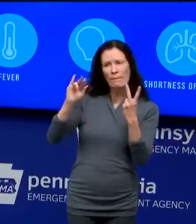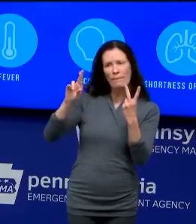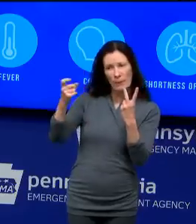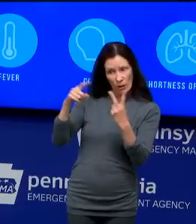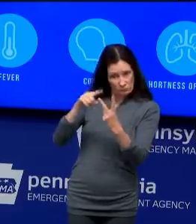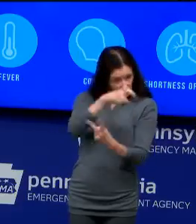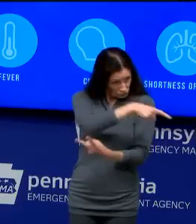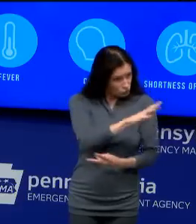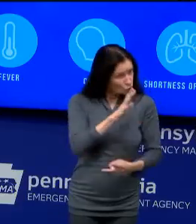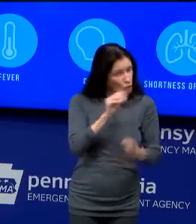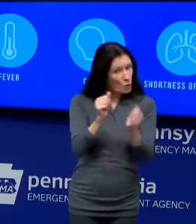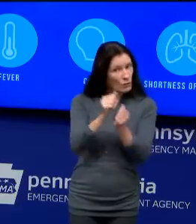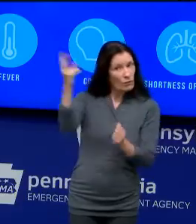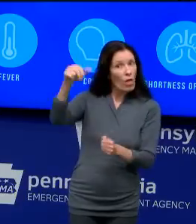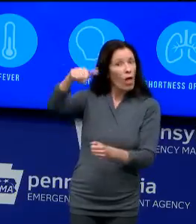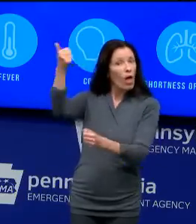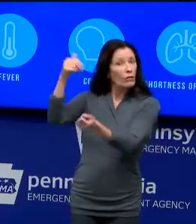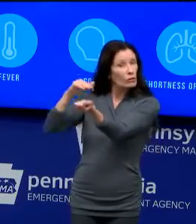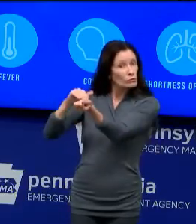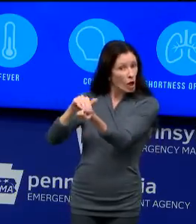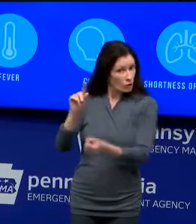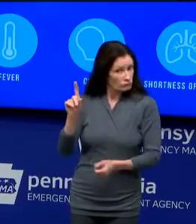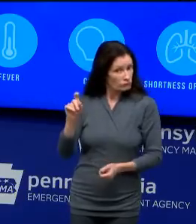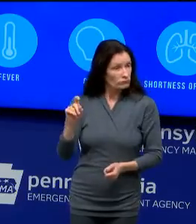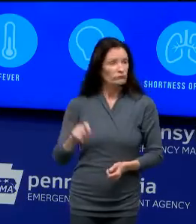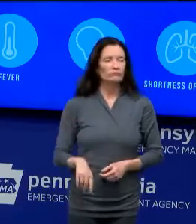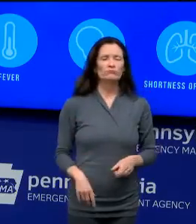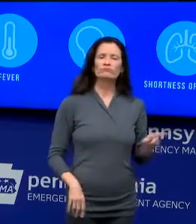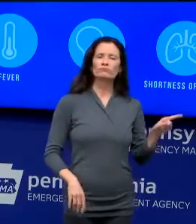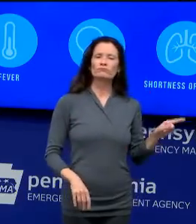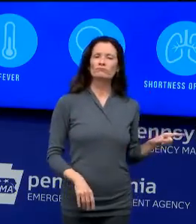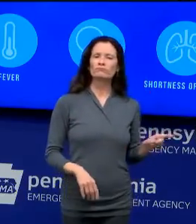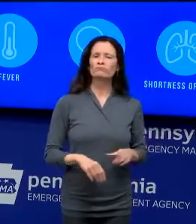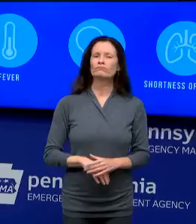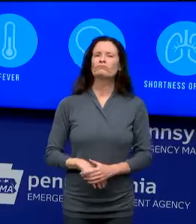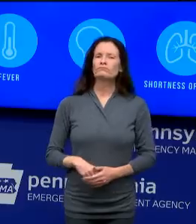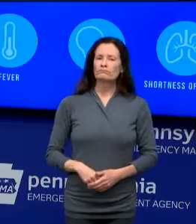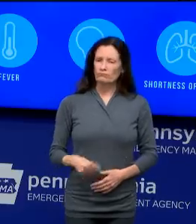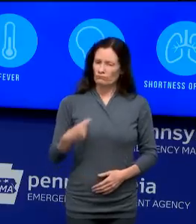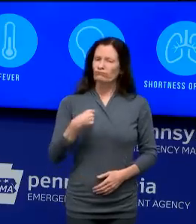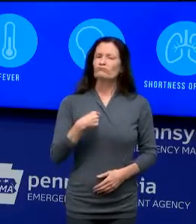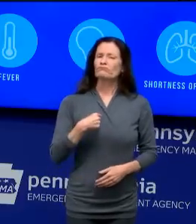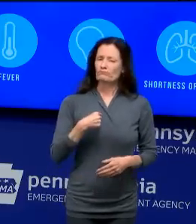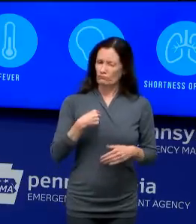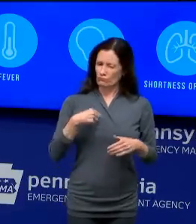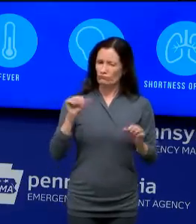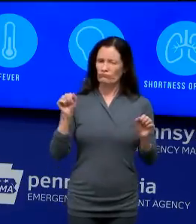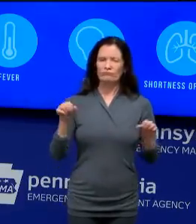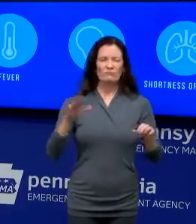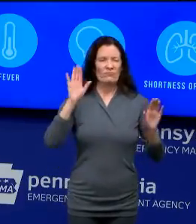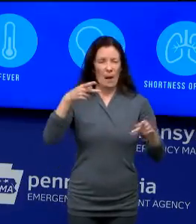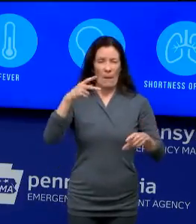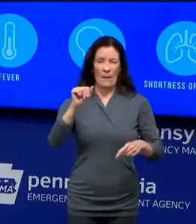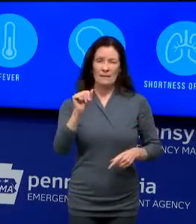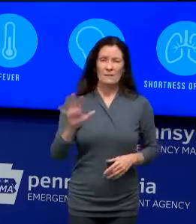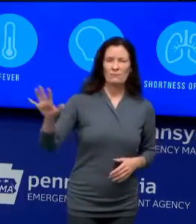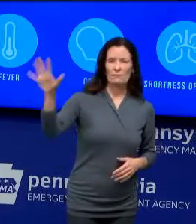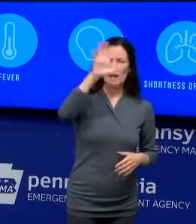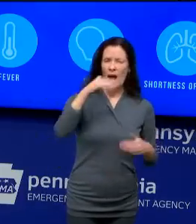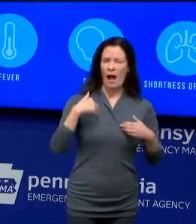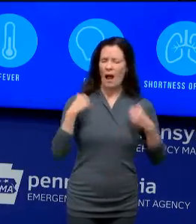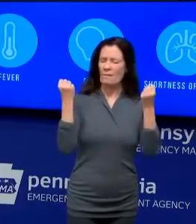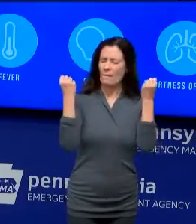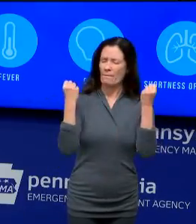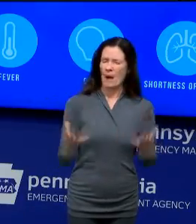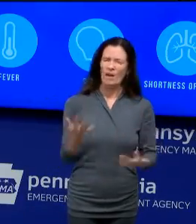health physicians and other public health professionals at the Pennsylvania Department of Health. One person who you've met in different press conferences